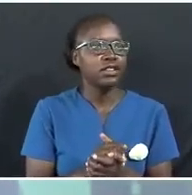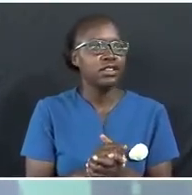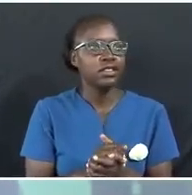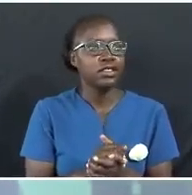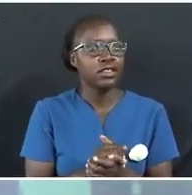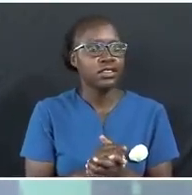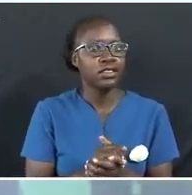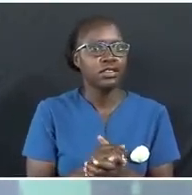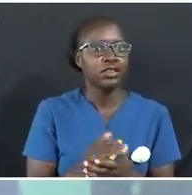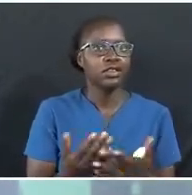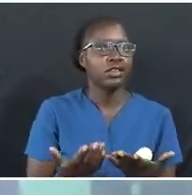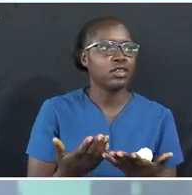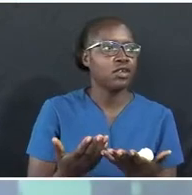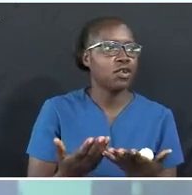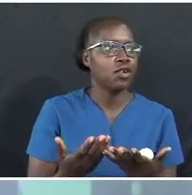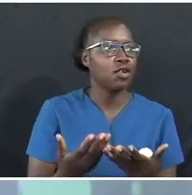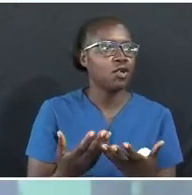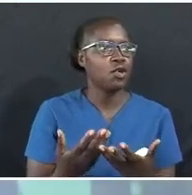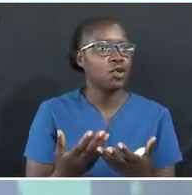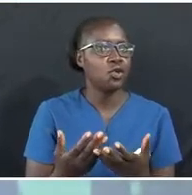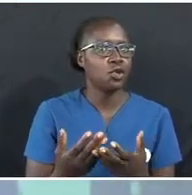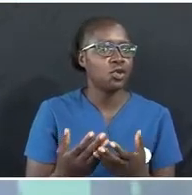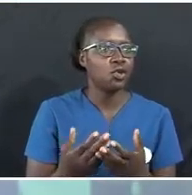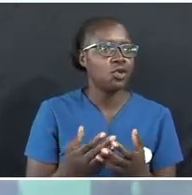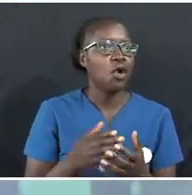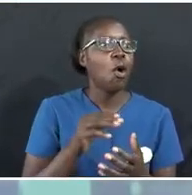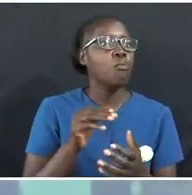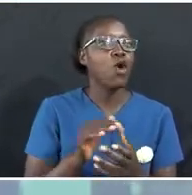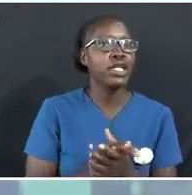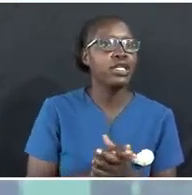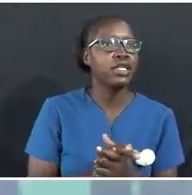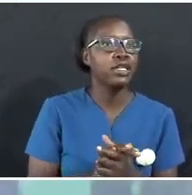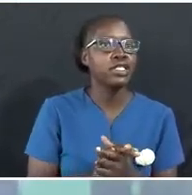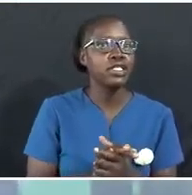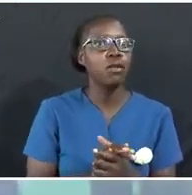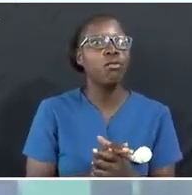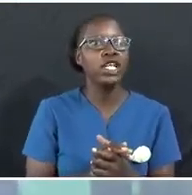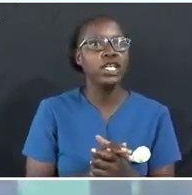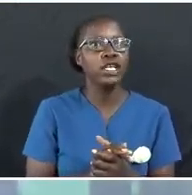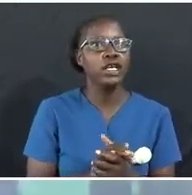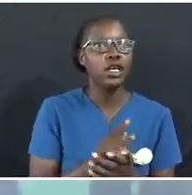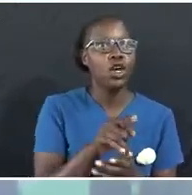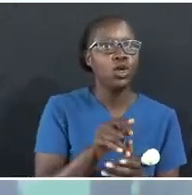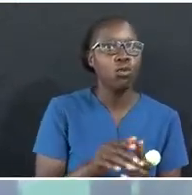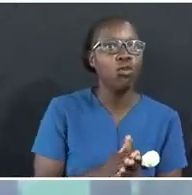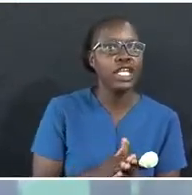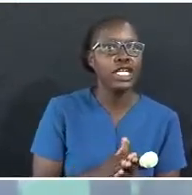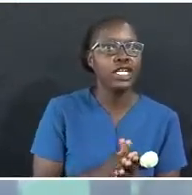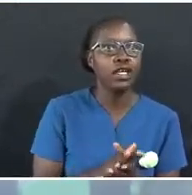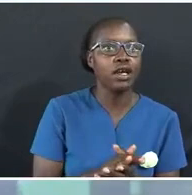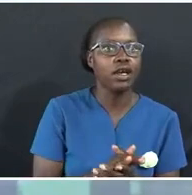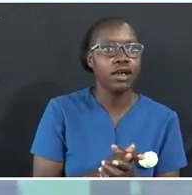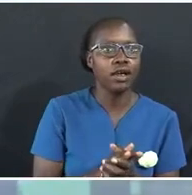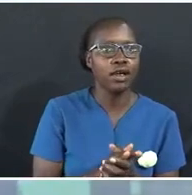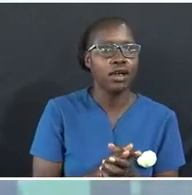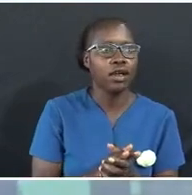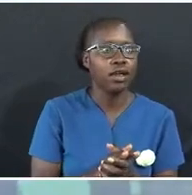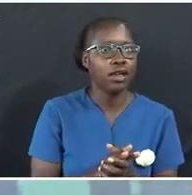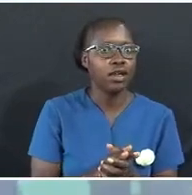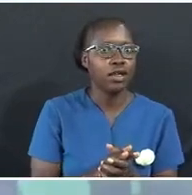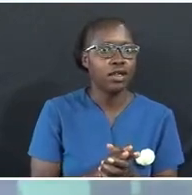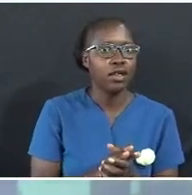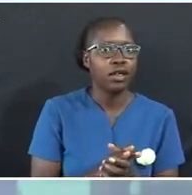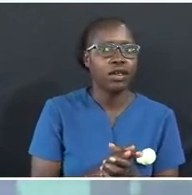good vegetables like saga, they are there. Make sure milk, that one of originally from the cow, that is for